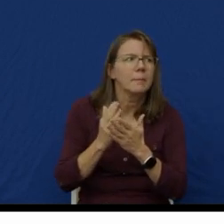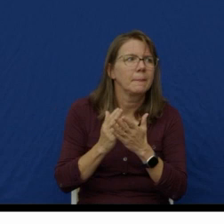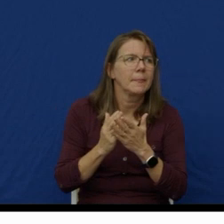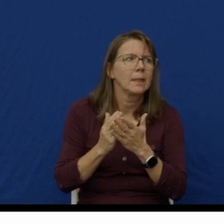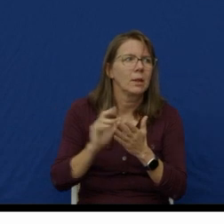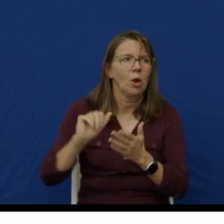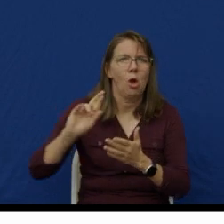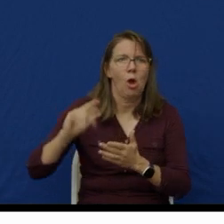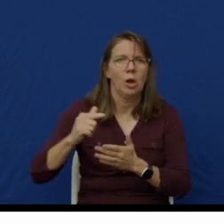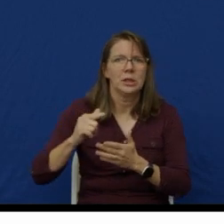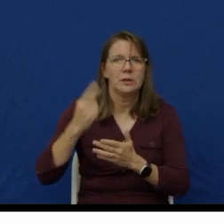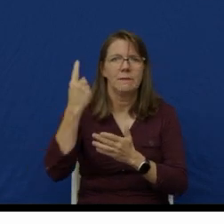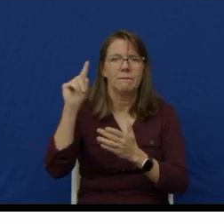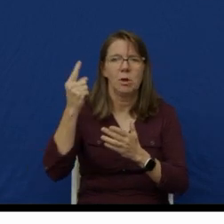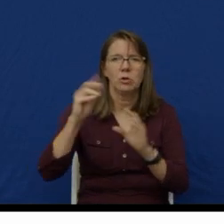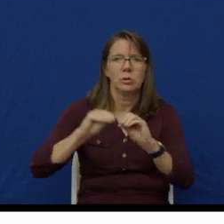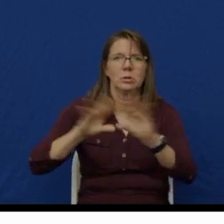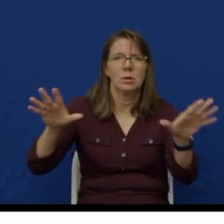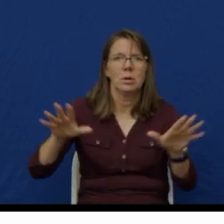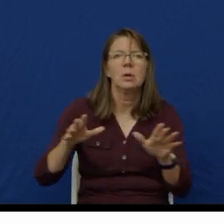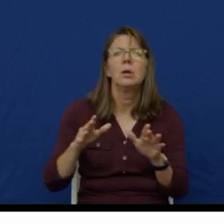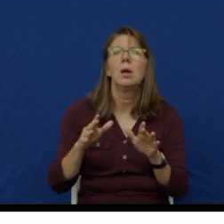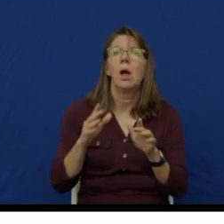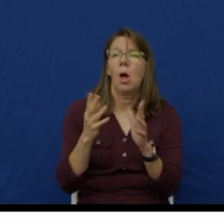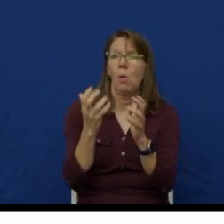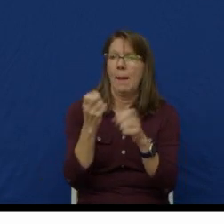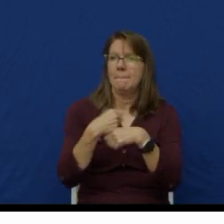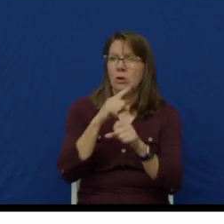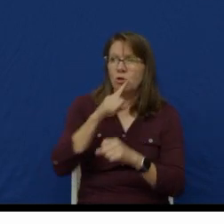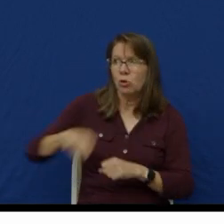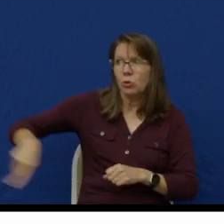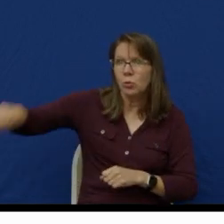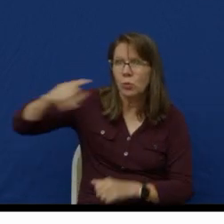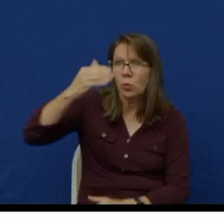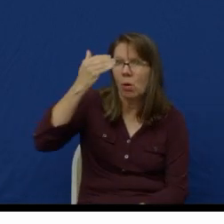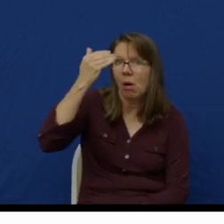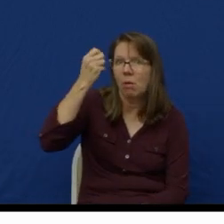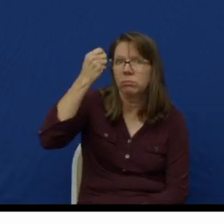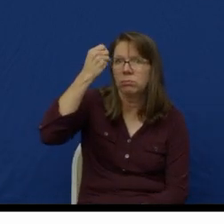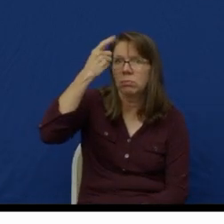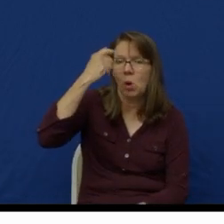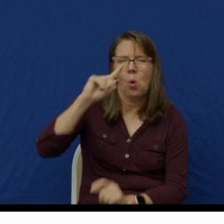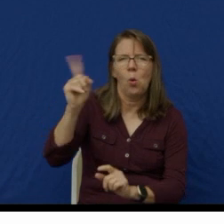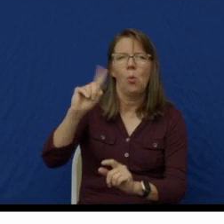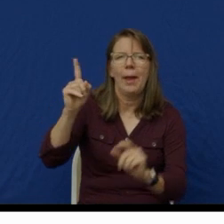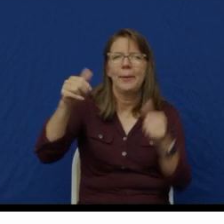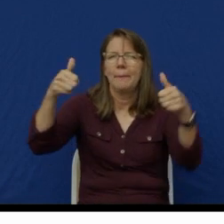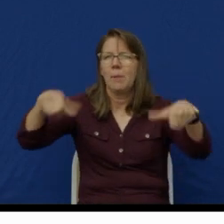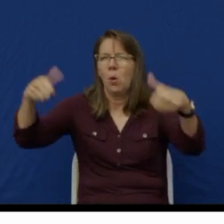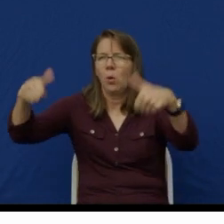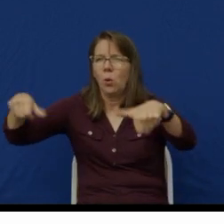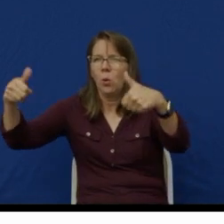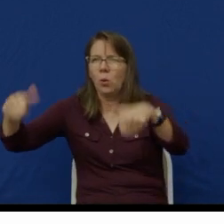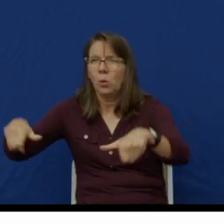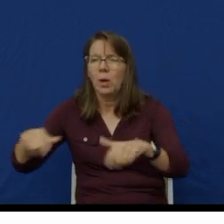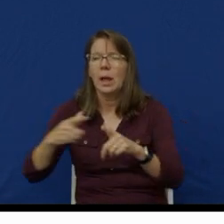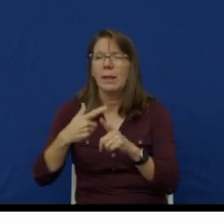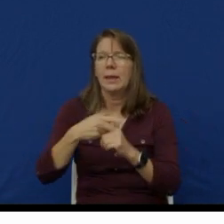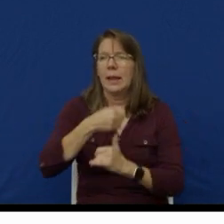and do all the other legislation. So just want to make sure you all are aware of where that all gets posted. And then